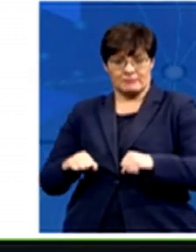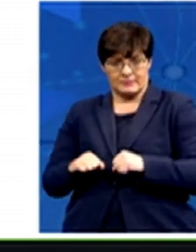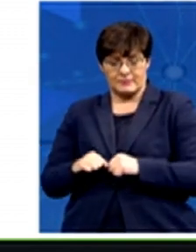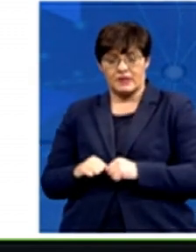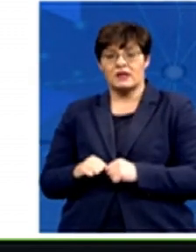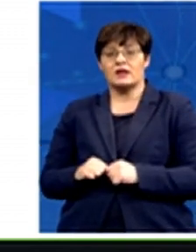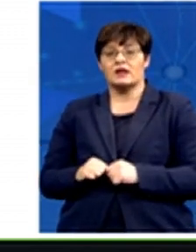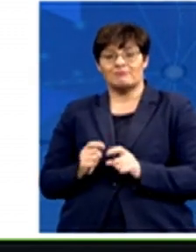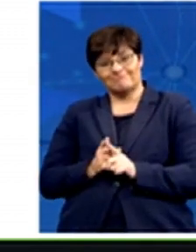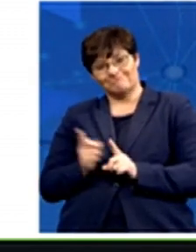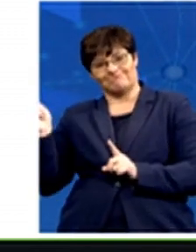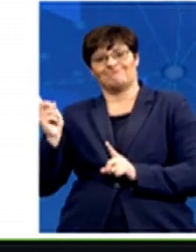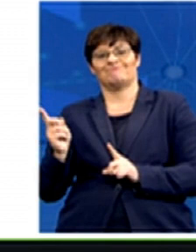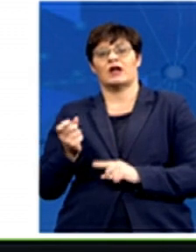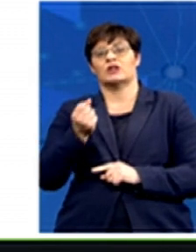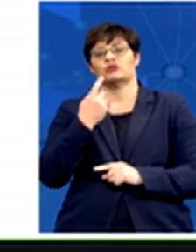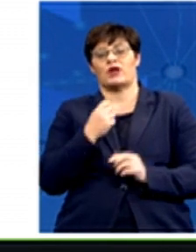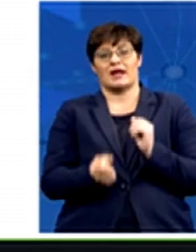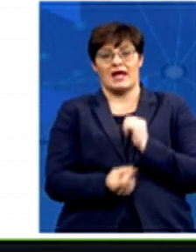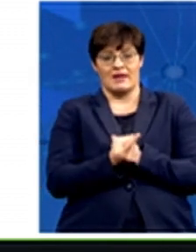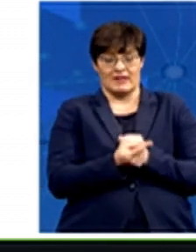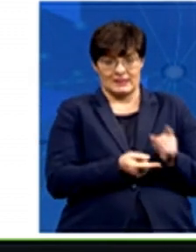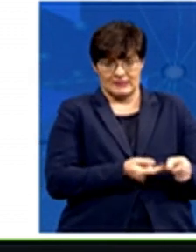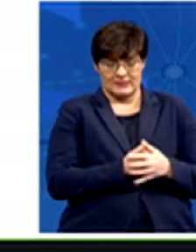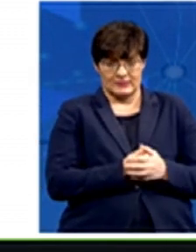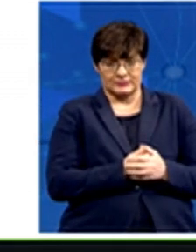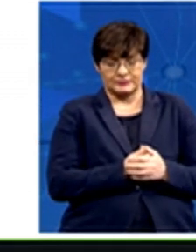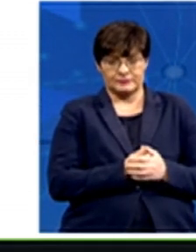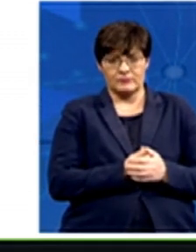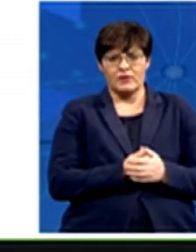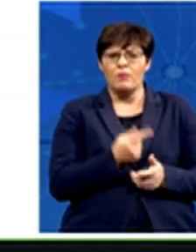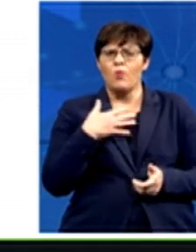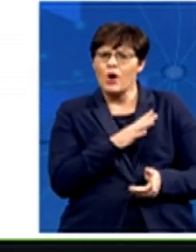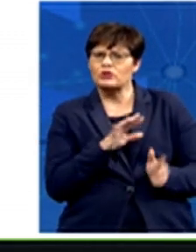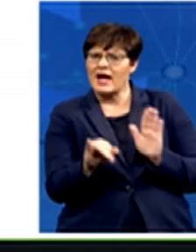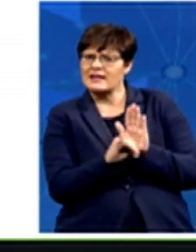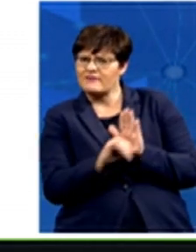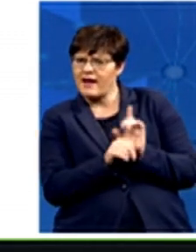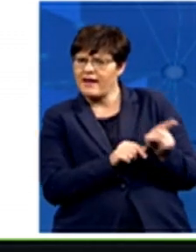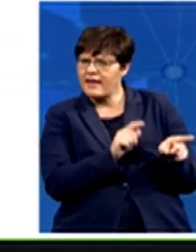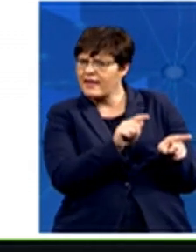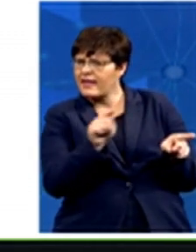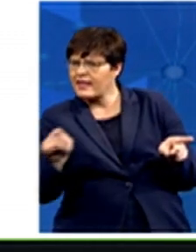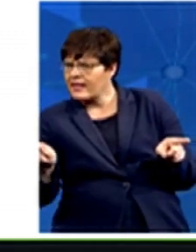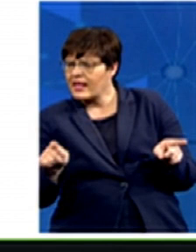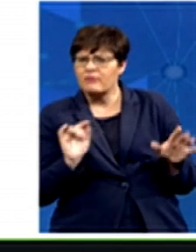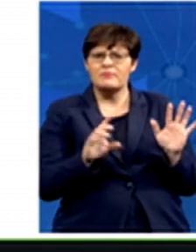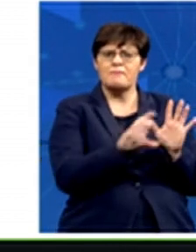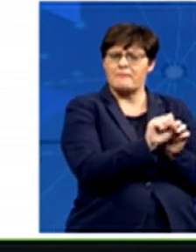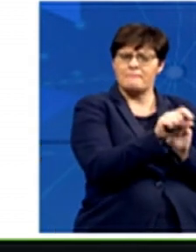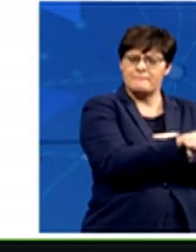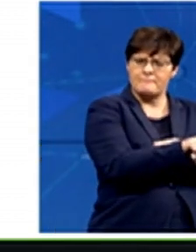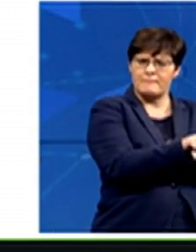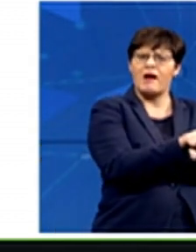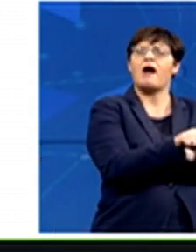do the assessment, we are trying to identify those that are actually adverse drug reactions to say, yes, definitely there's a suspected